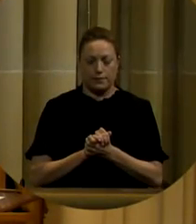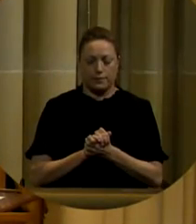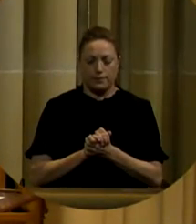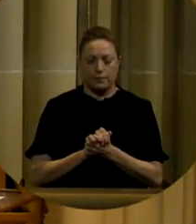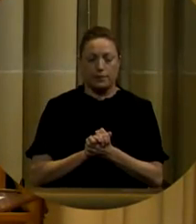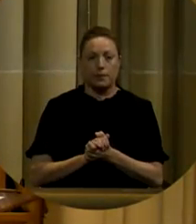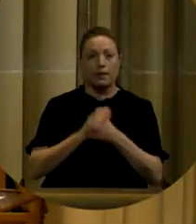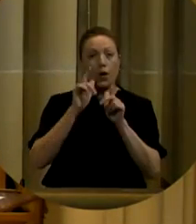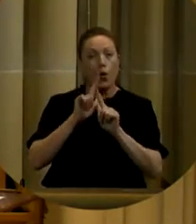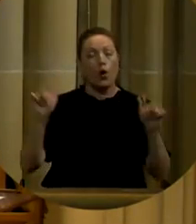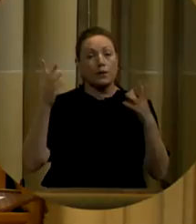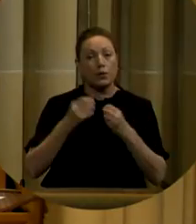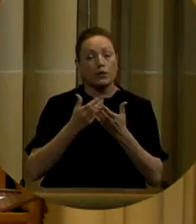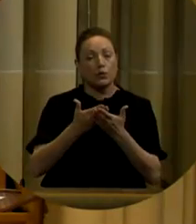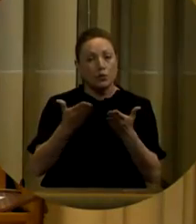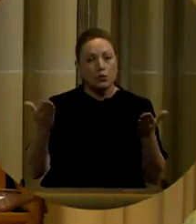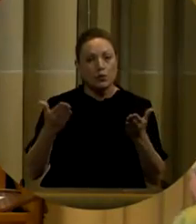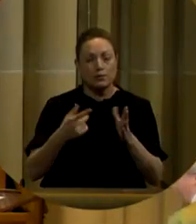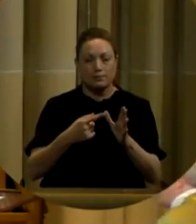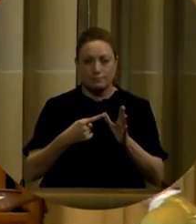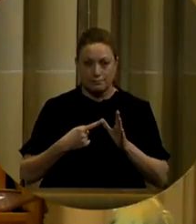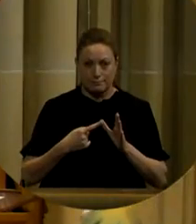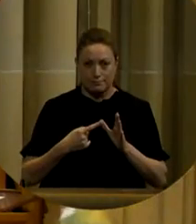The Lord be with you.